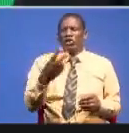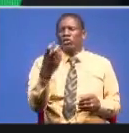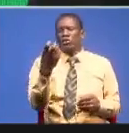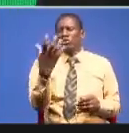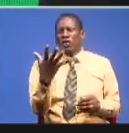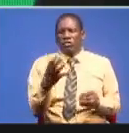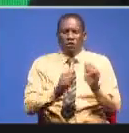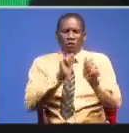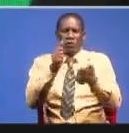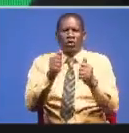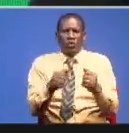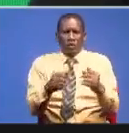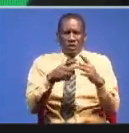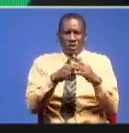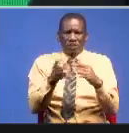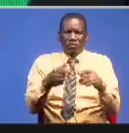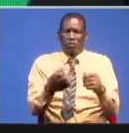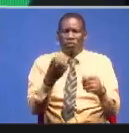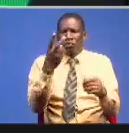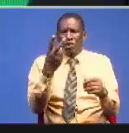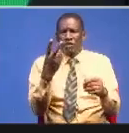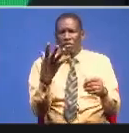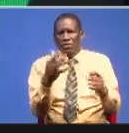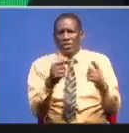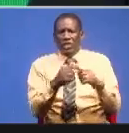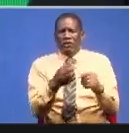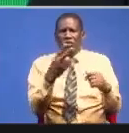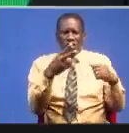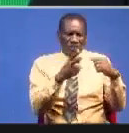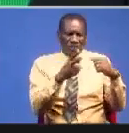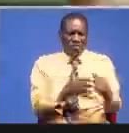2025 qualifiers will take place from the 25th to